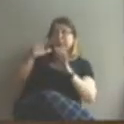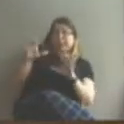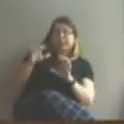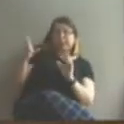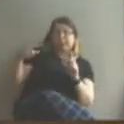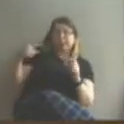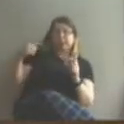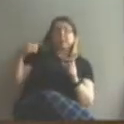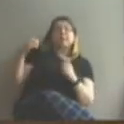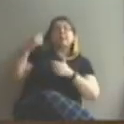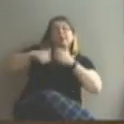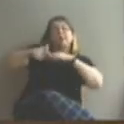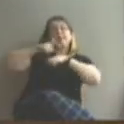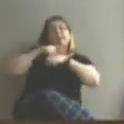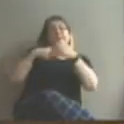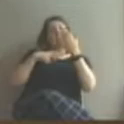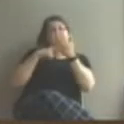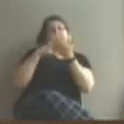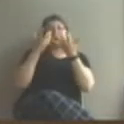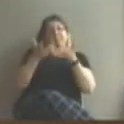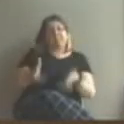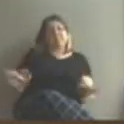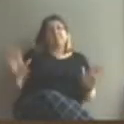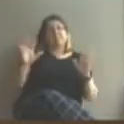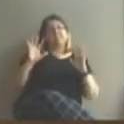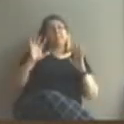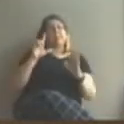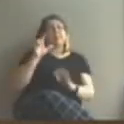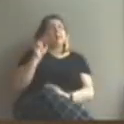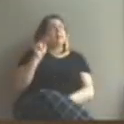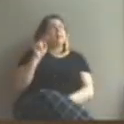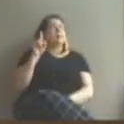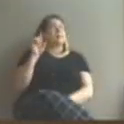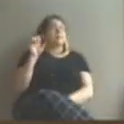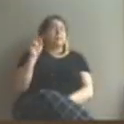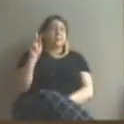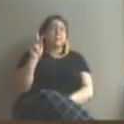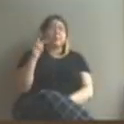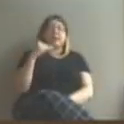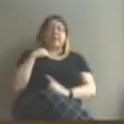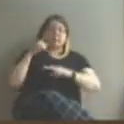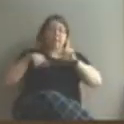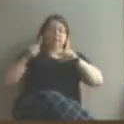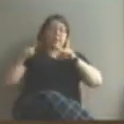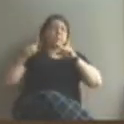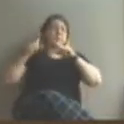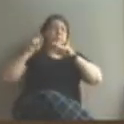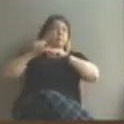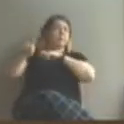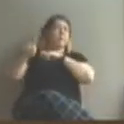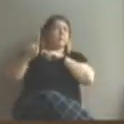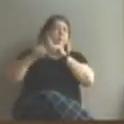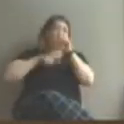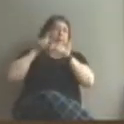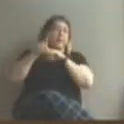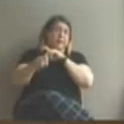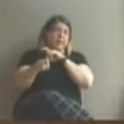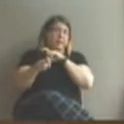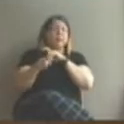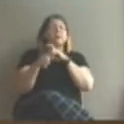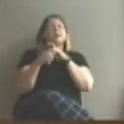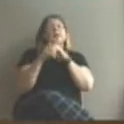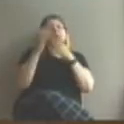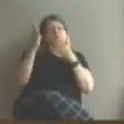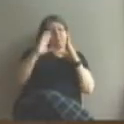time a ticket is completed in the land desk, there's random generation of a survey that goes out where the